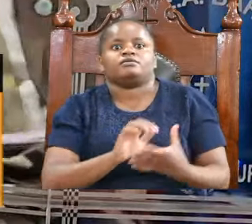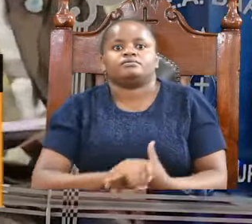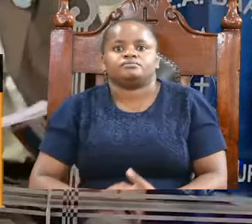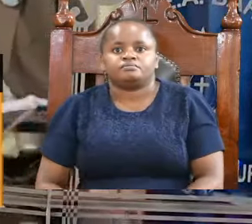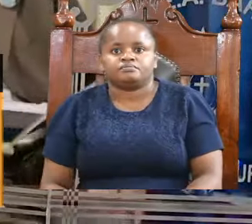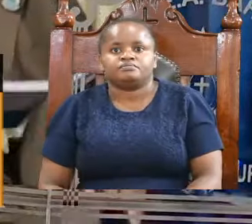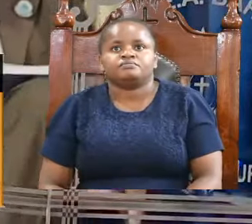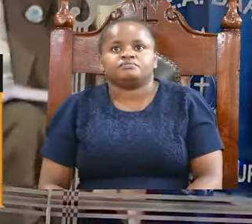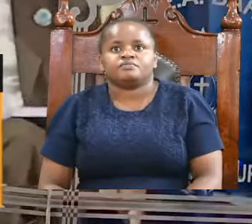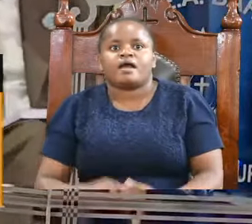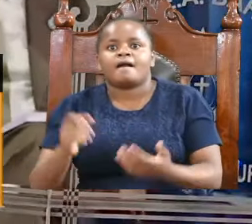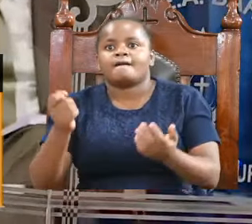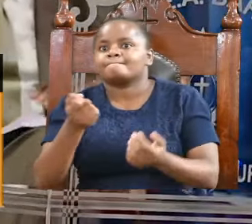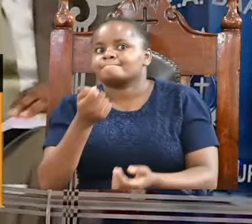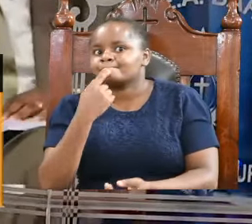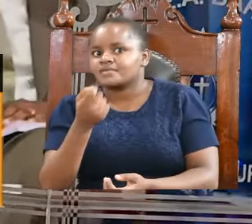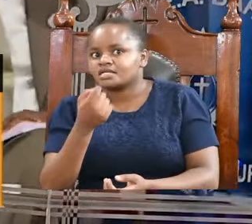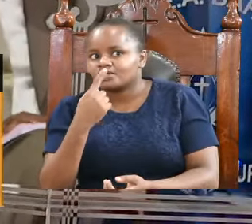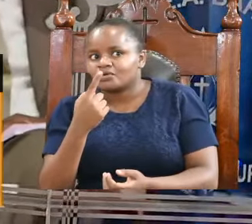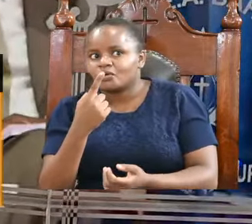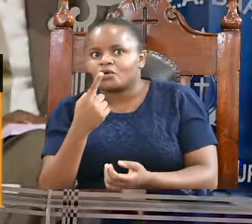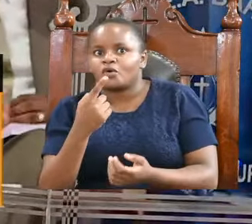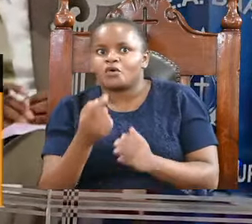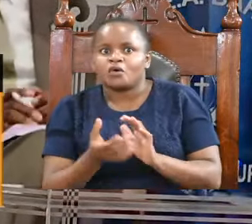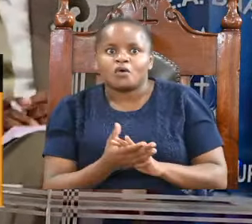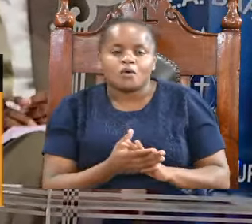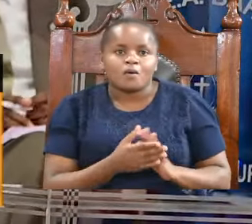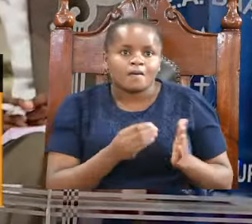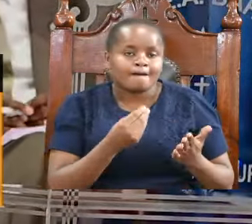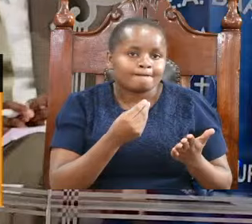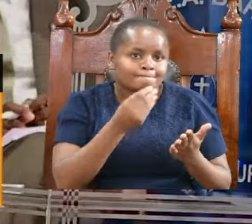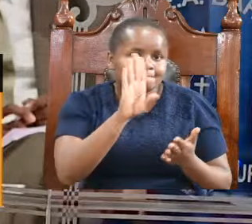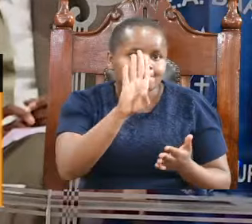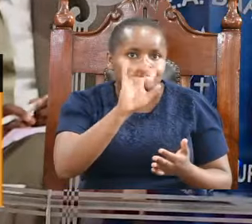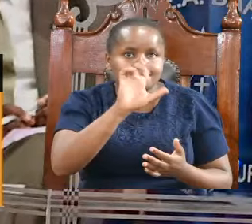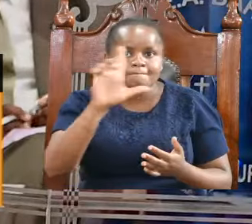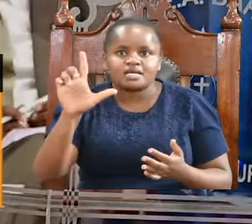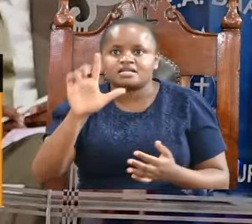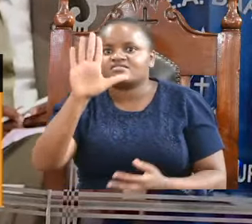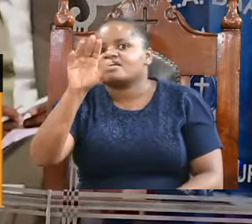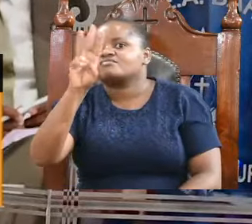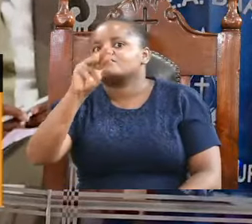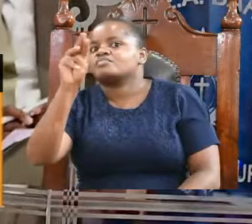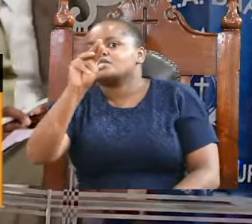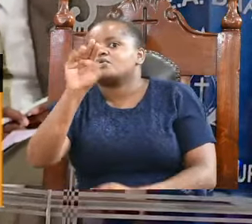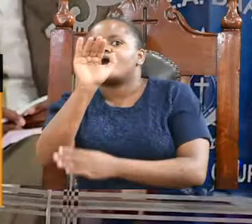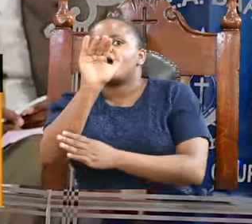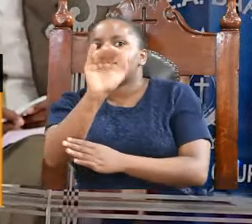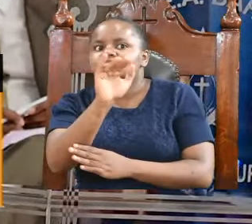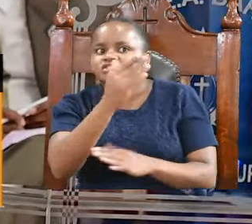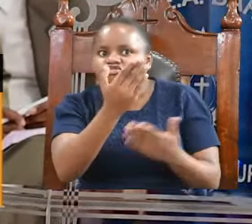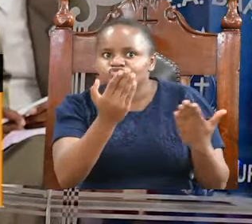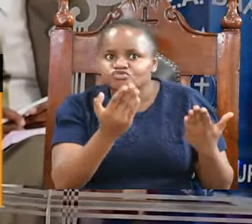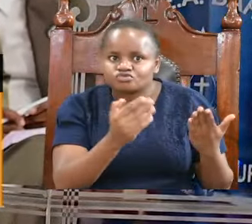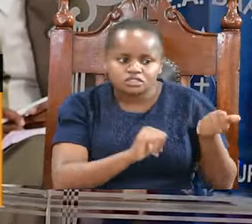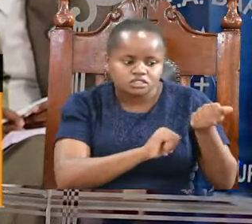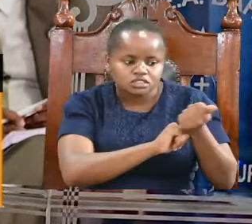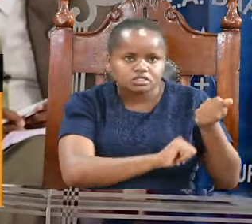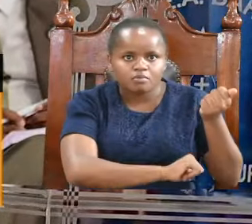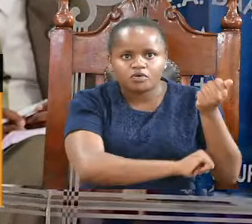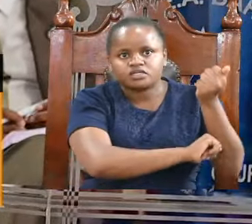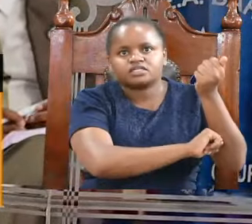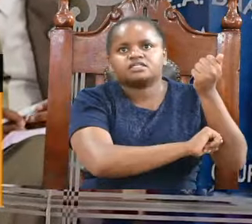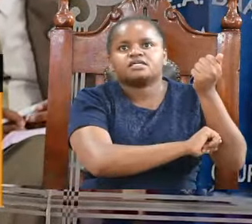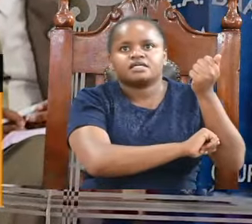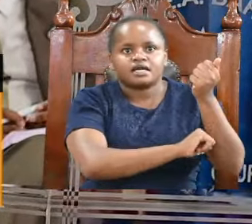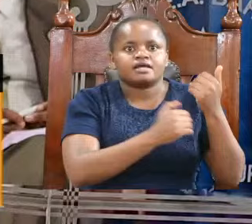the medical bill starts at 5 million. Therefore, we are requested to support him.